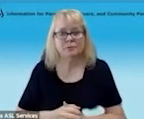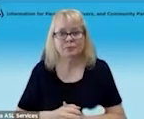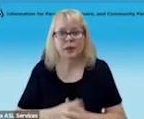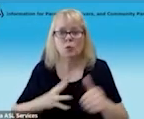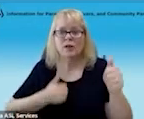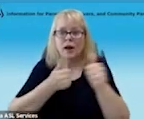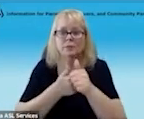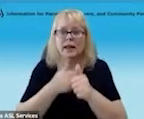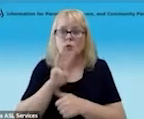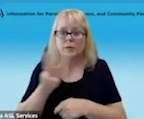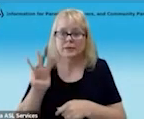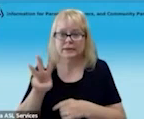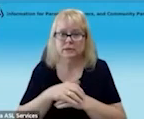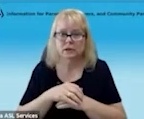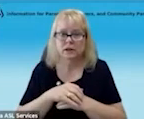please.